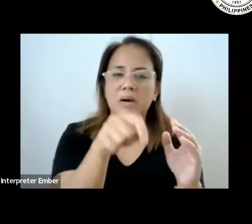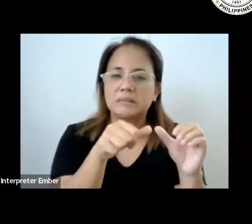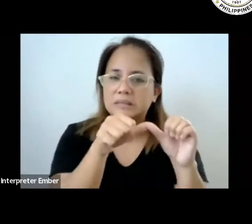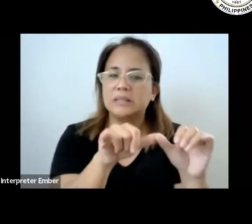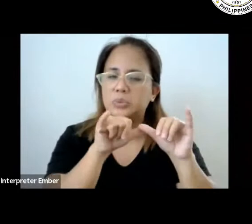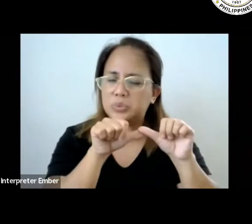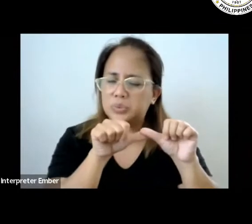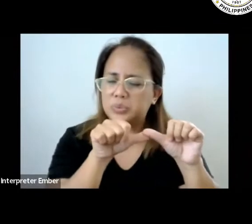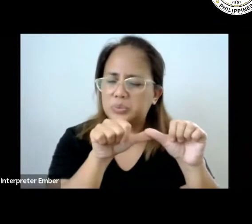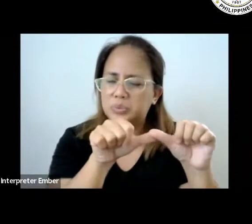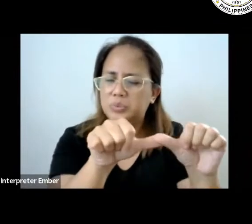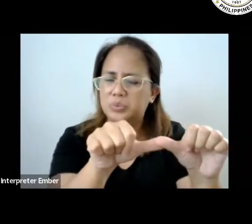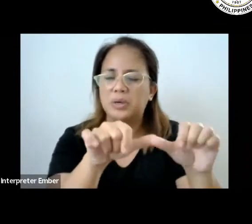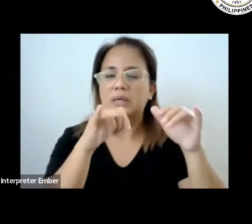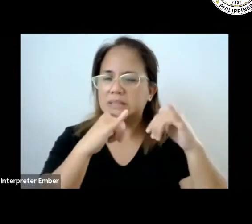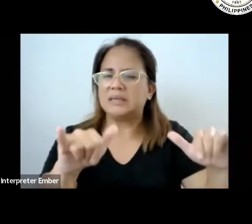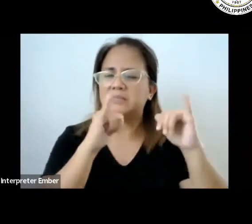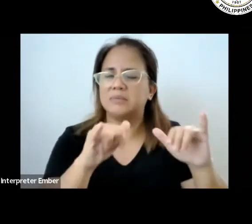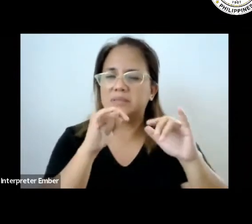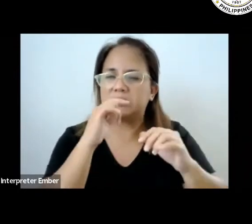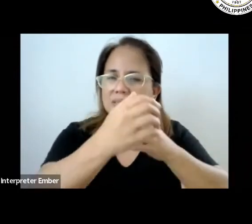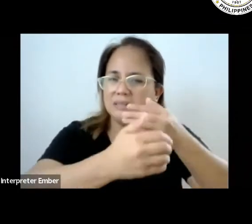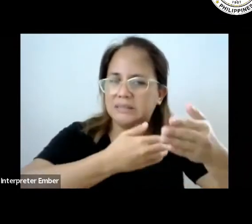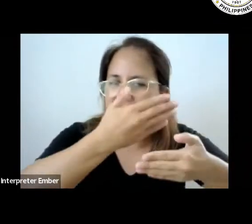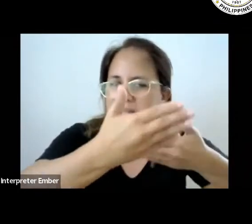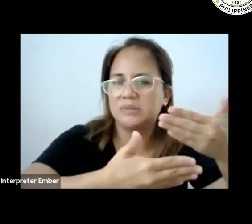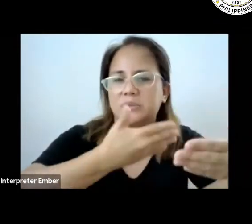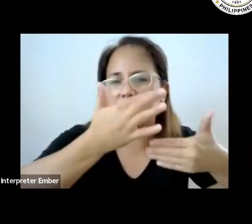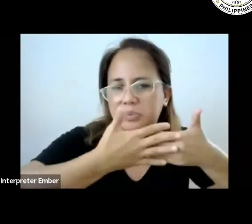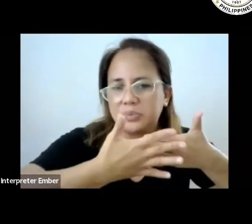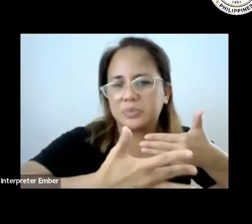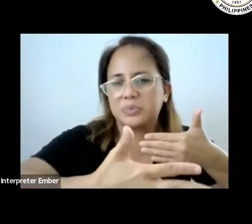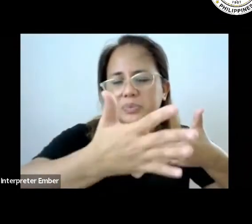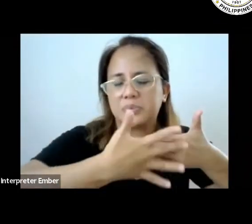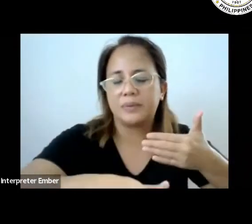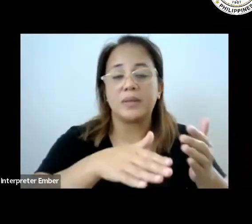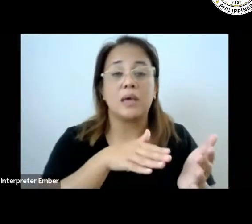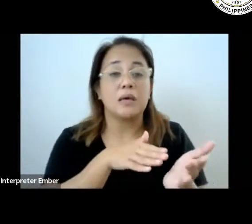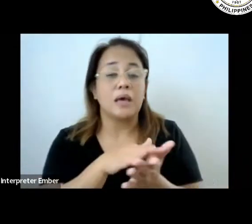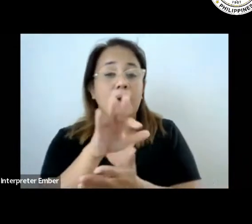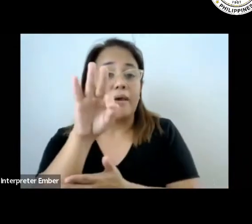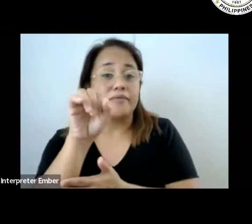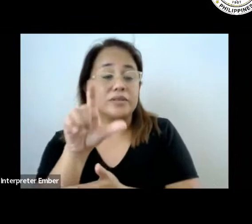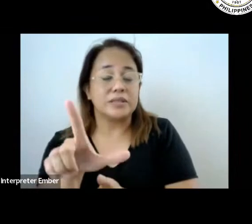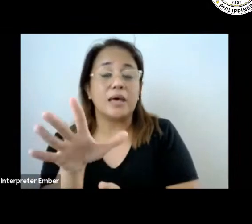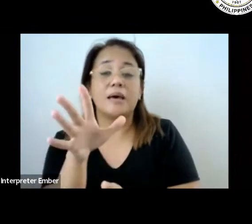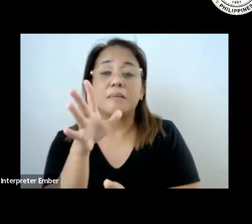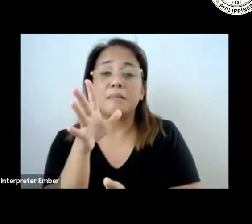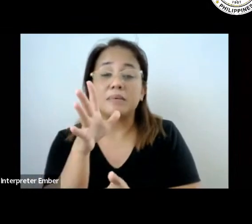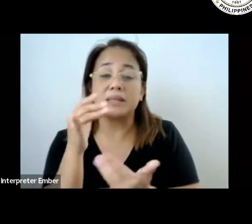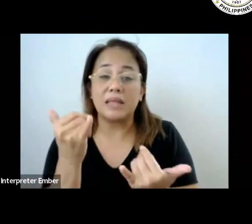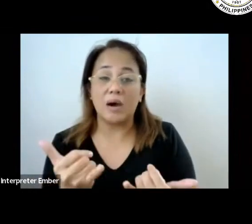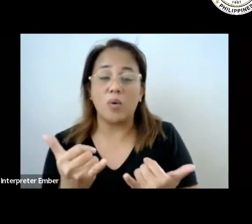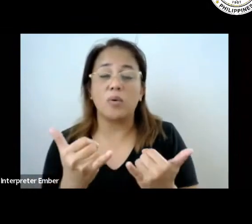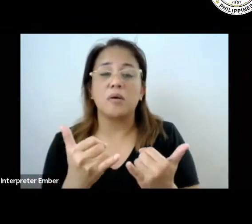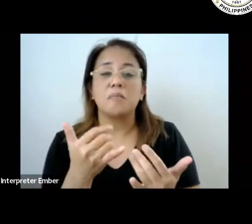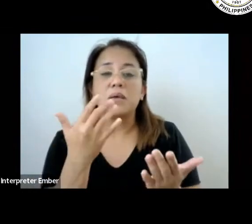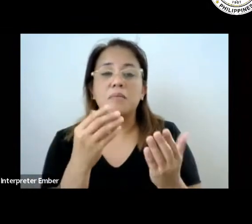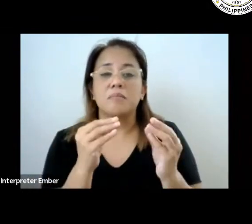for years to come. In fact, the exemption of FSL in the matter at hand may even